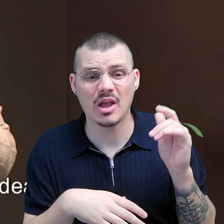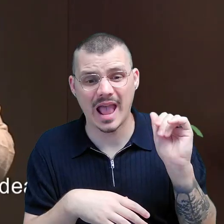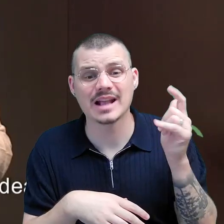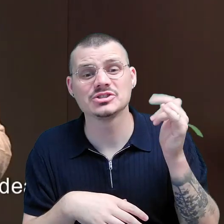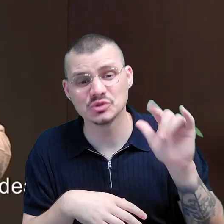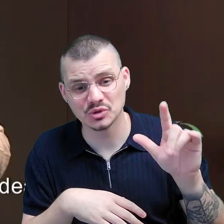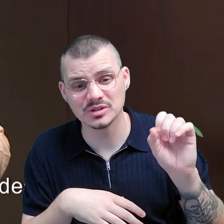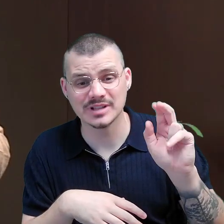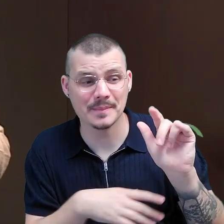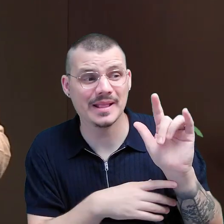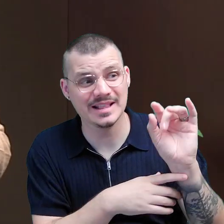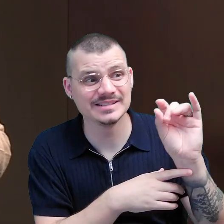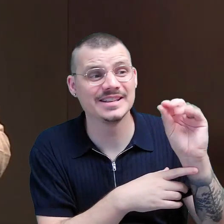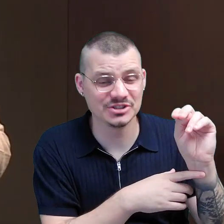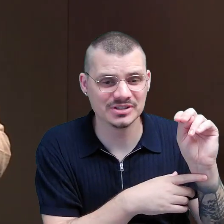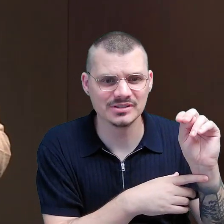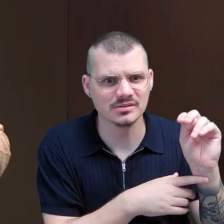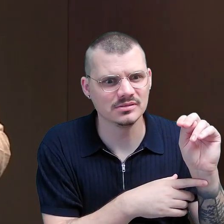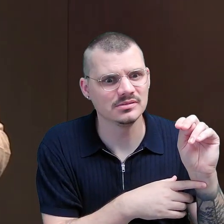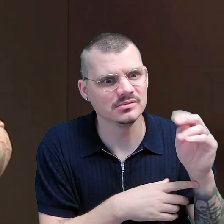is a big, hairy deal.